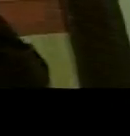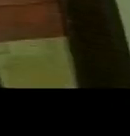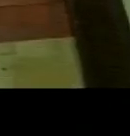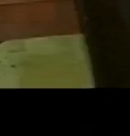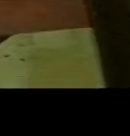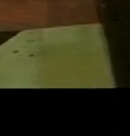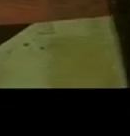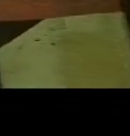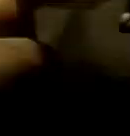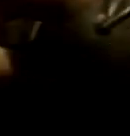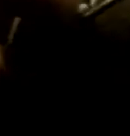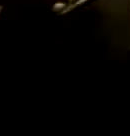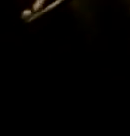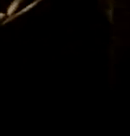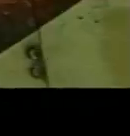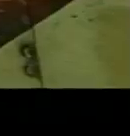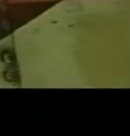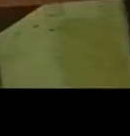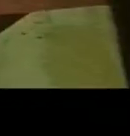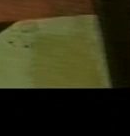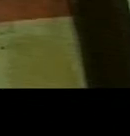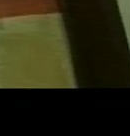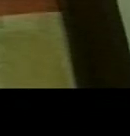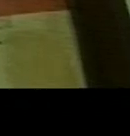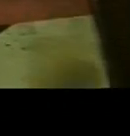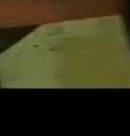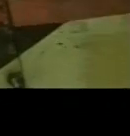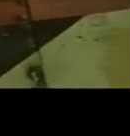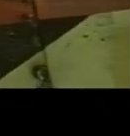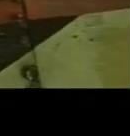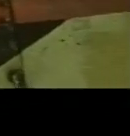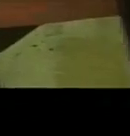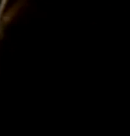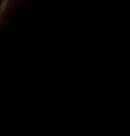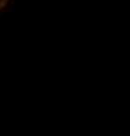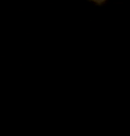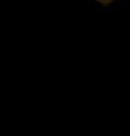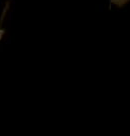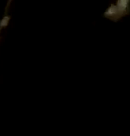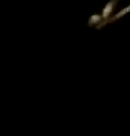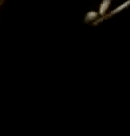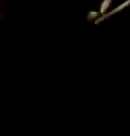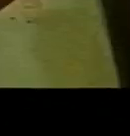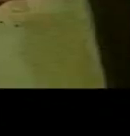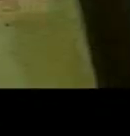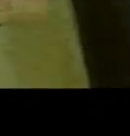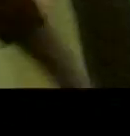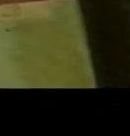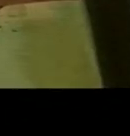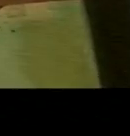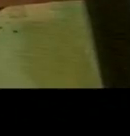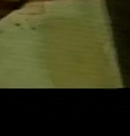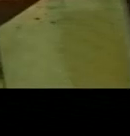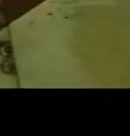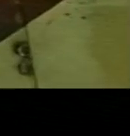Steve Raga, Mali. Help us down, take us from the slum. Never give up, matter what, strictly for